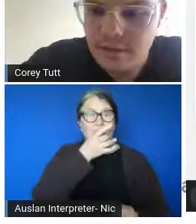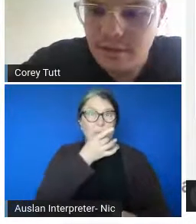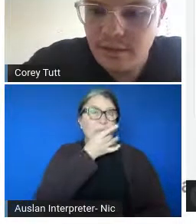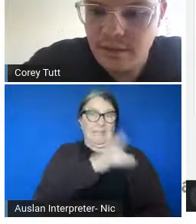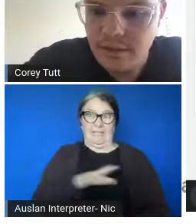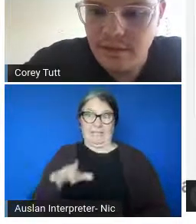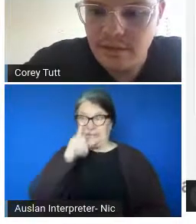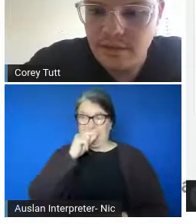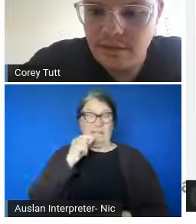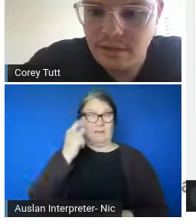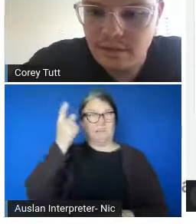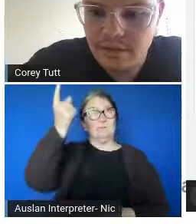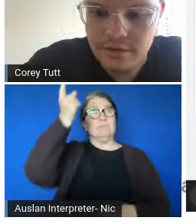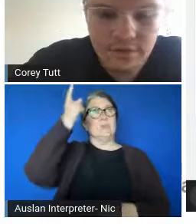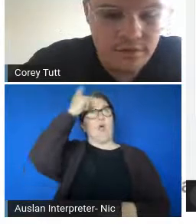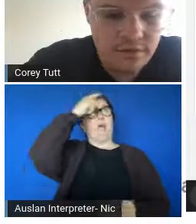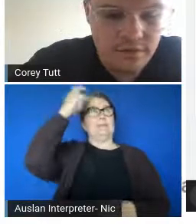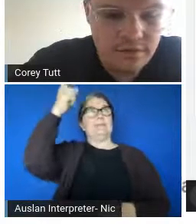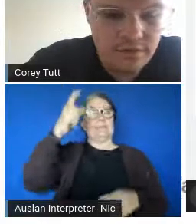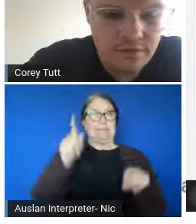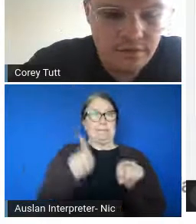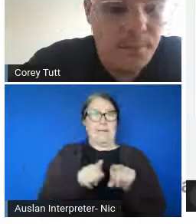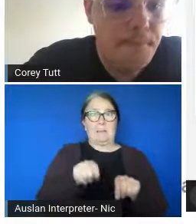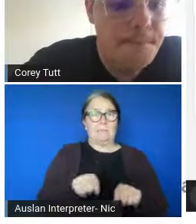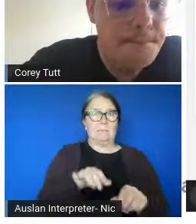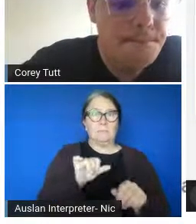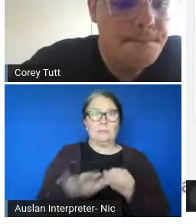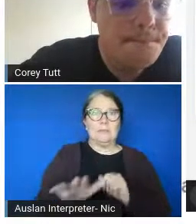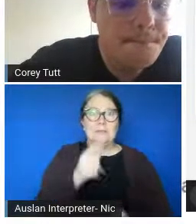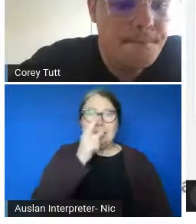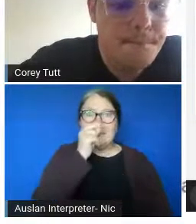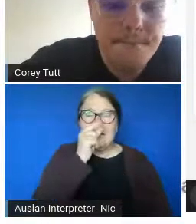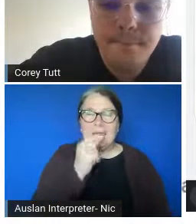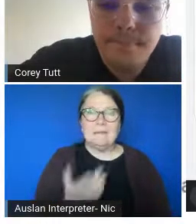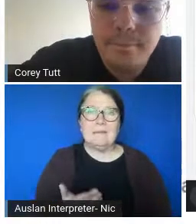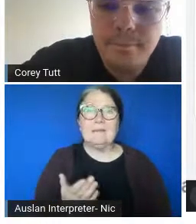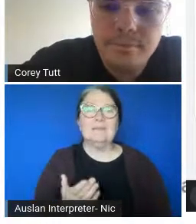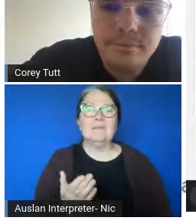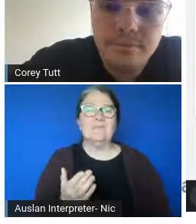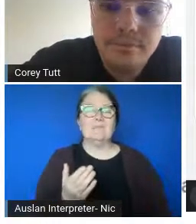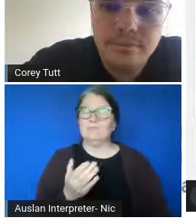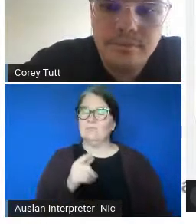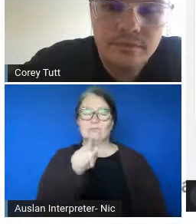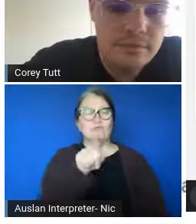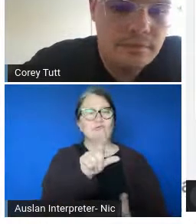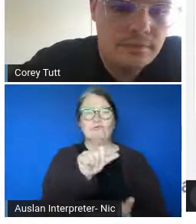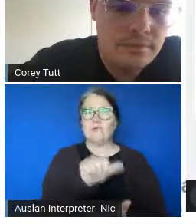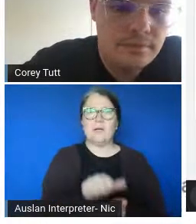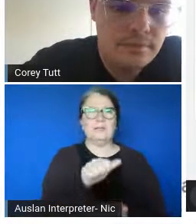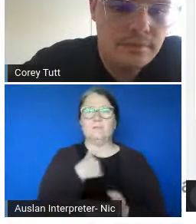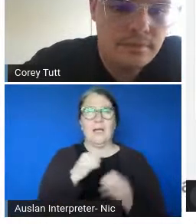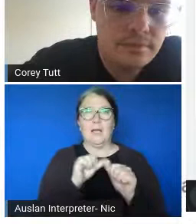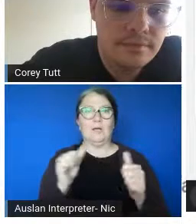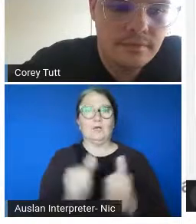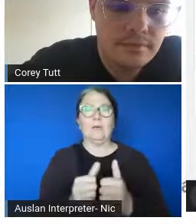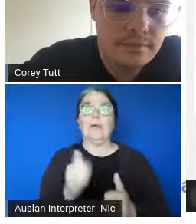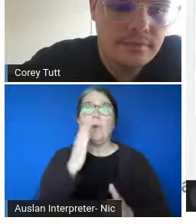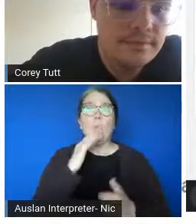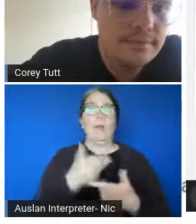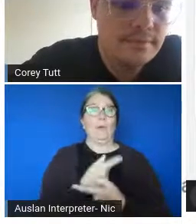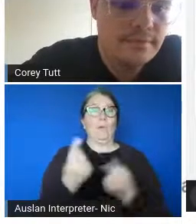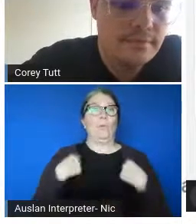You took the words out of my mouth. That whole, when we give young people the opportunity, the challenges,